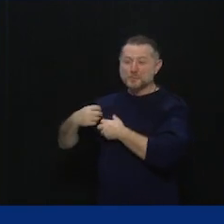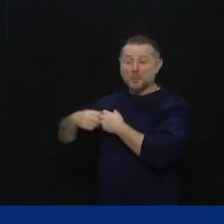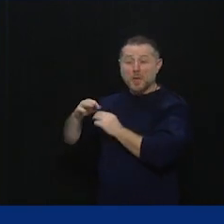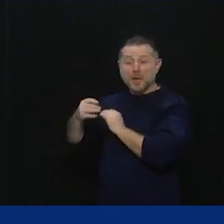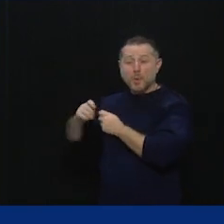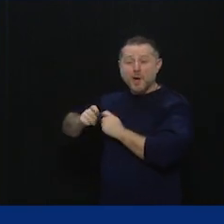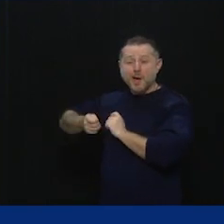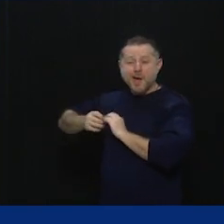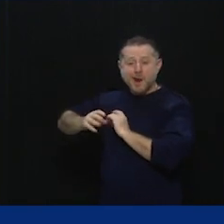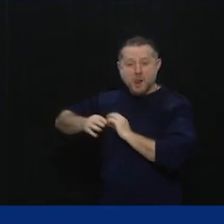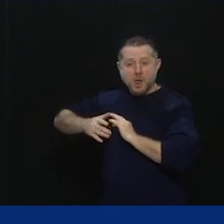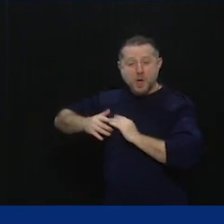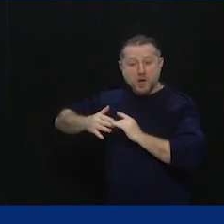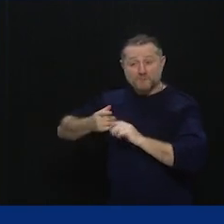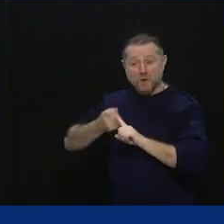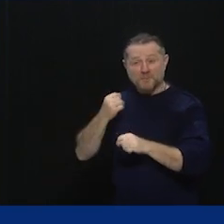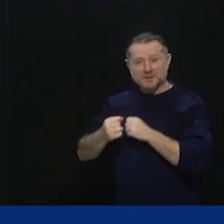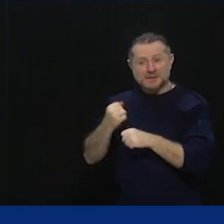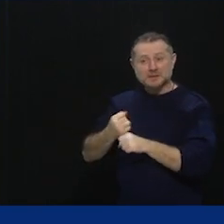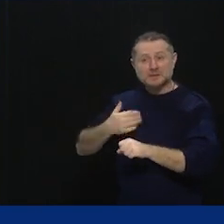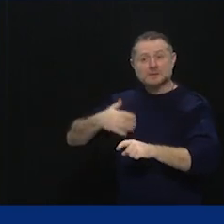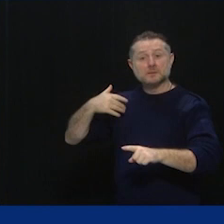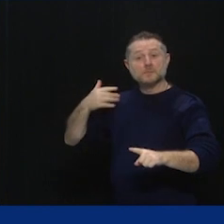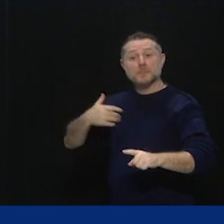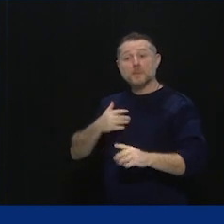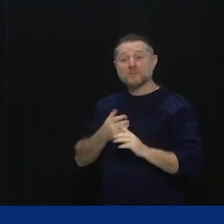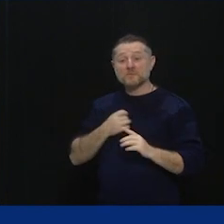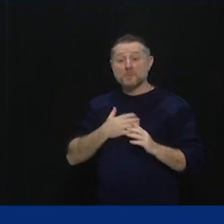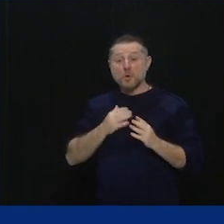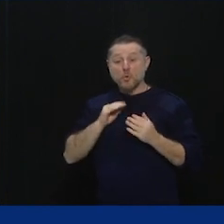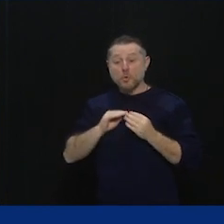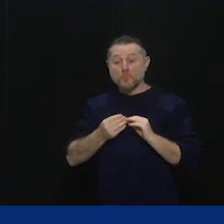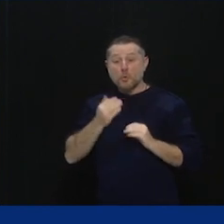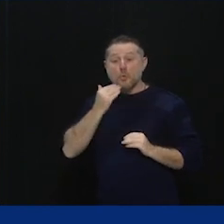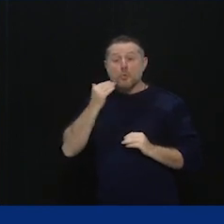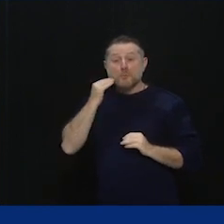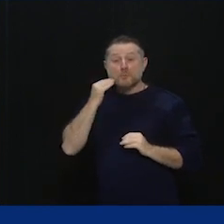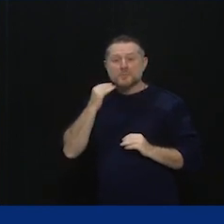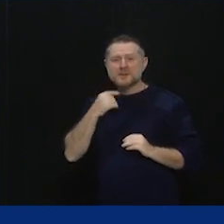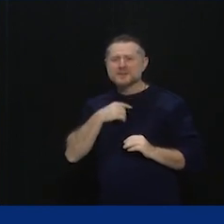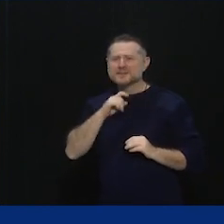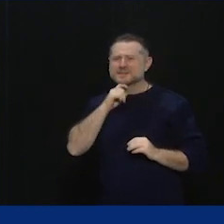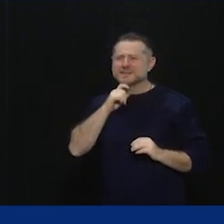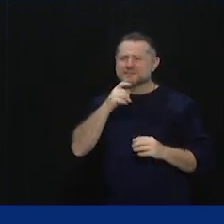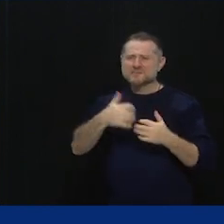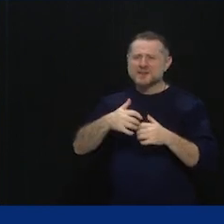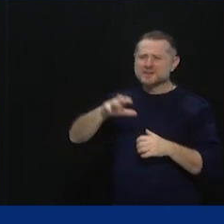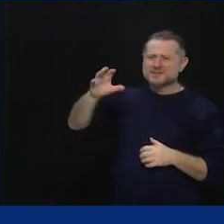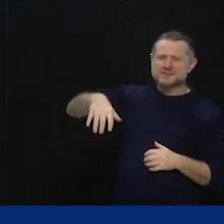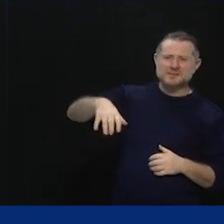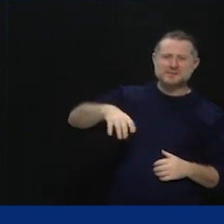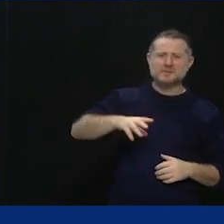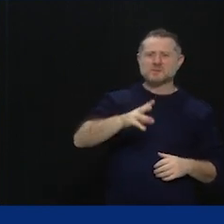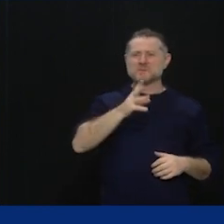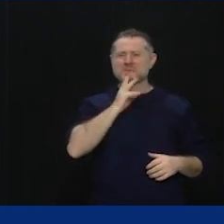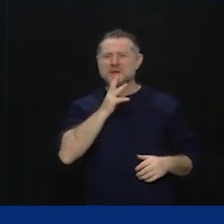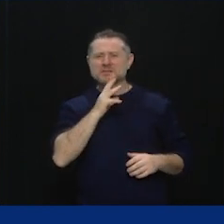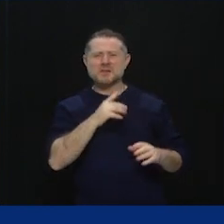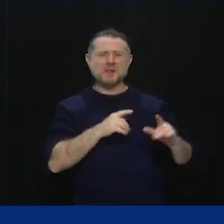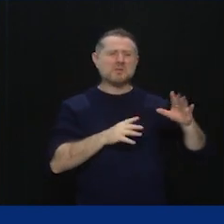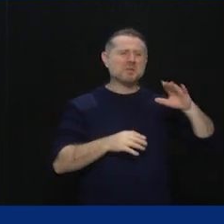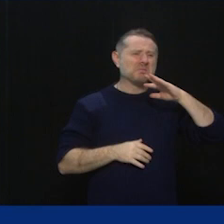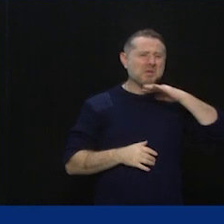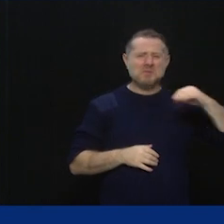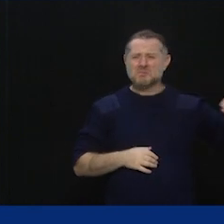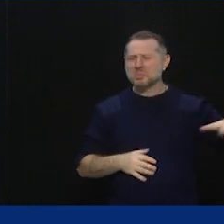that were made, whether it was in my hometown of Buffalo, putting the steel plant, polluting the waters and the air on the most precious land we have